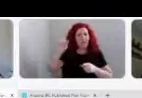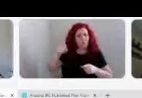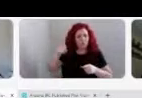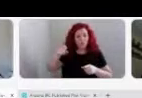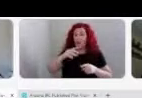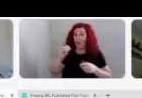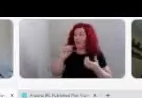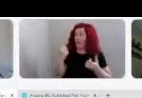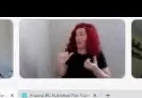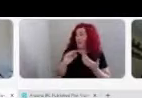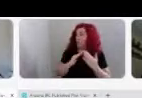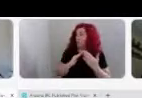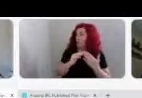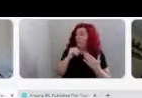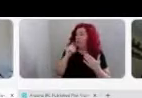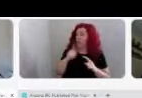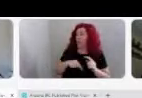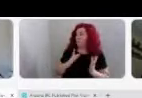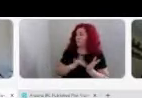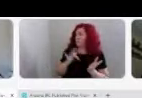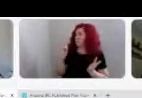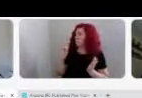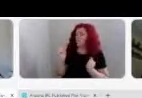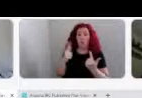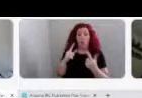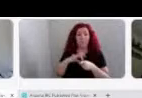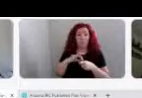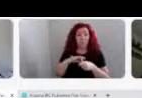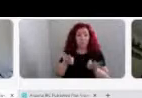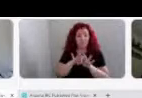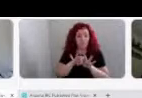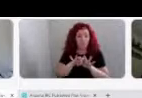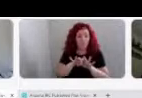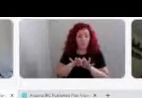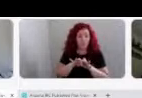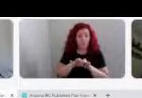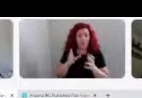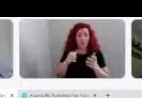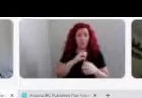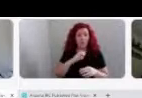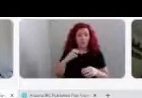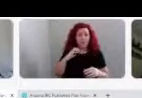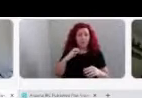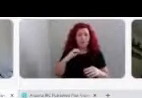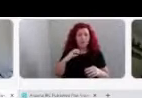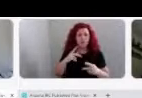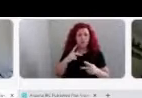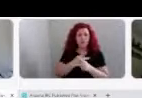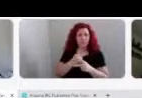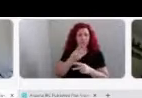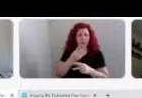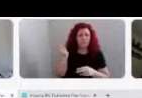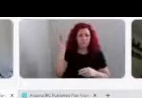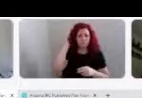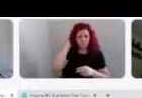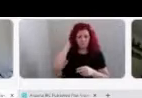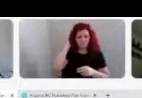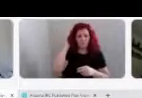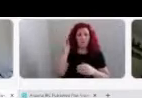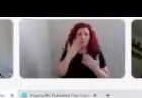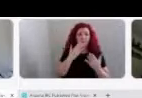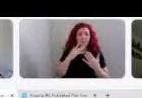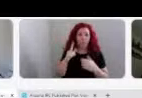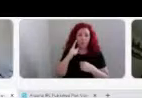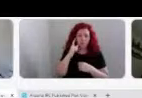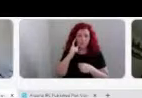community can't be taken for granted because every vote matters so i just want the commission to really keep that in mind and i want you to thank you for your